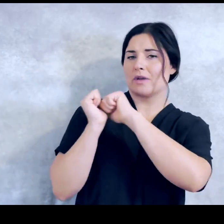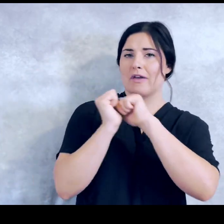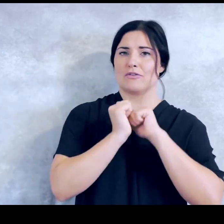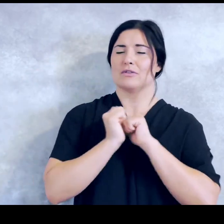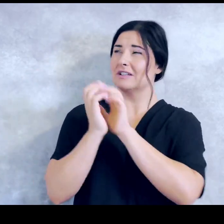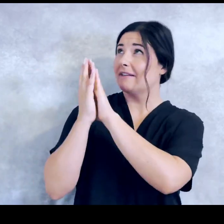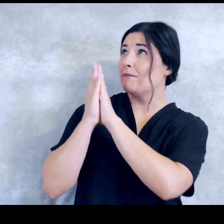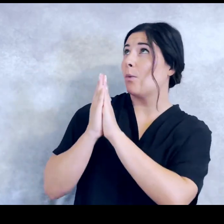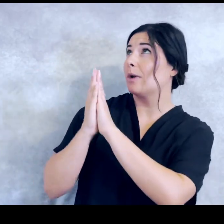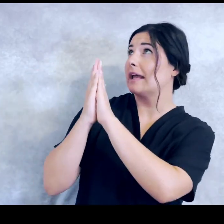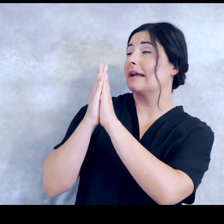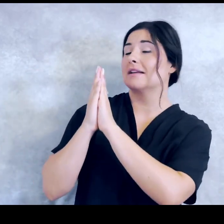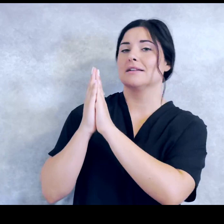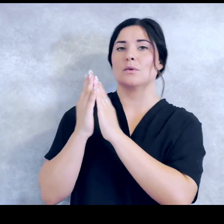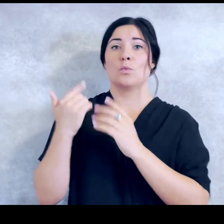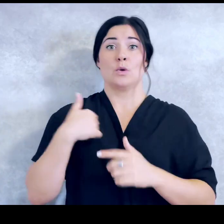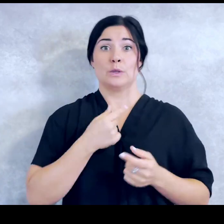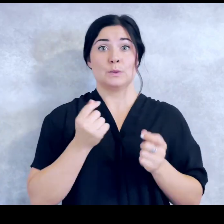We're devoted.